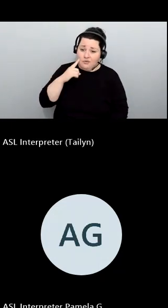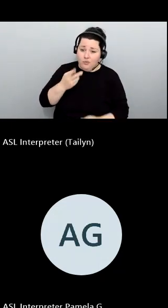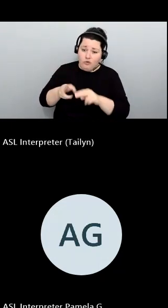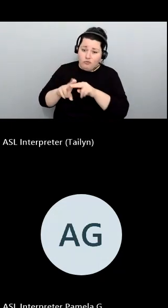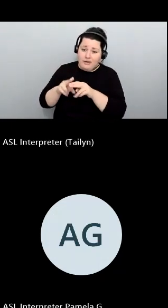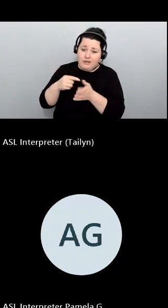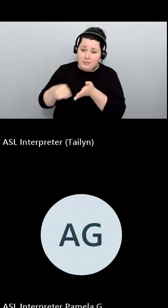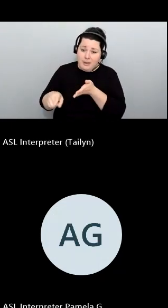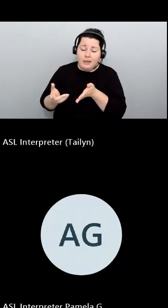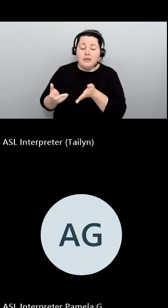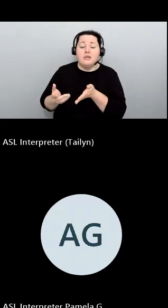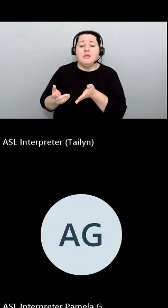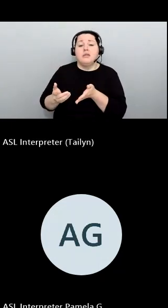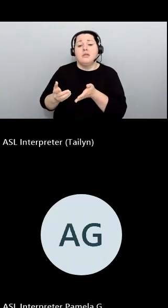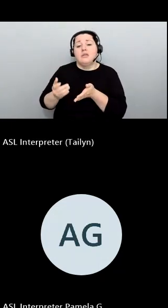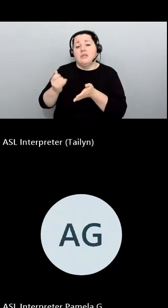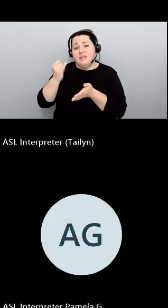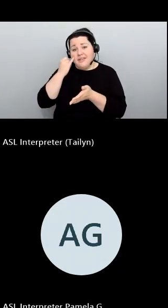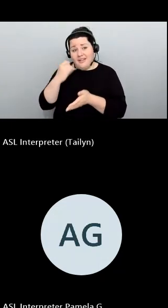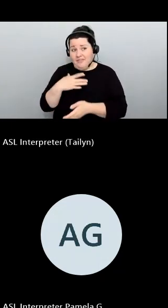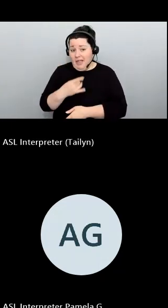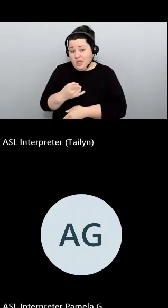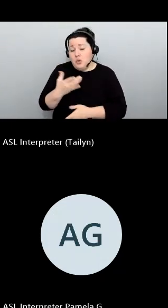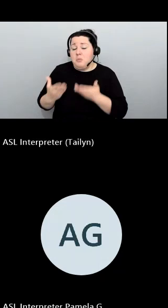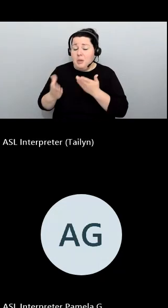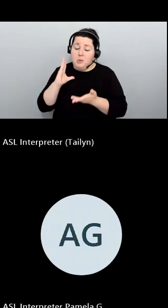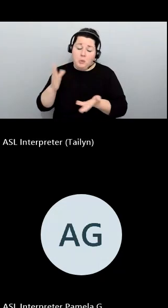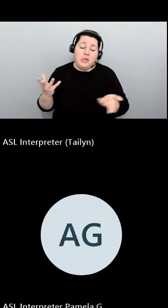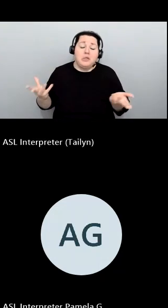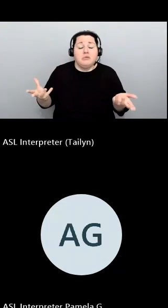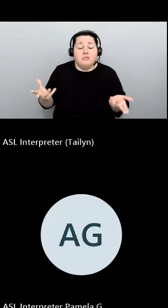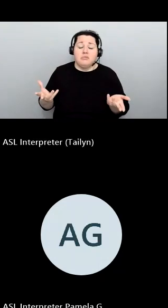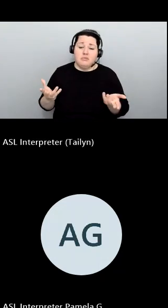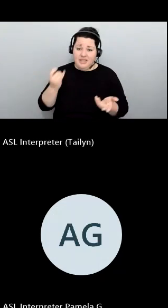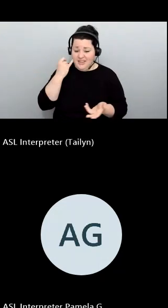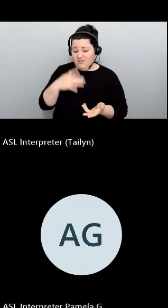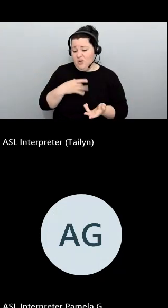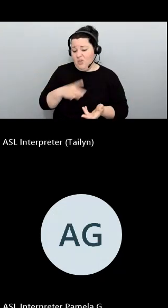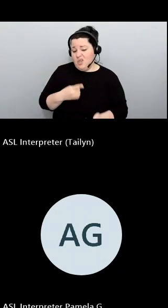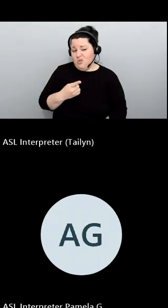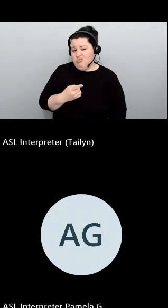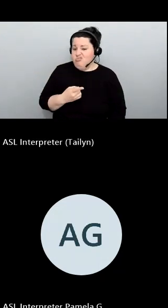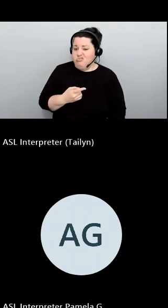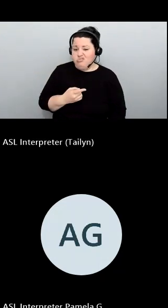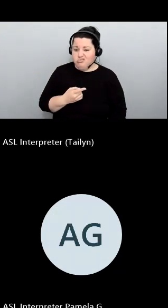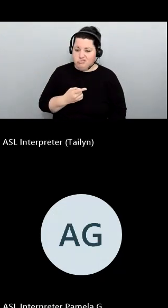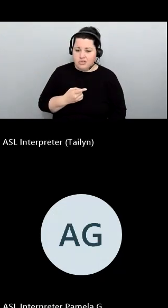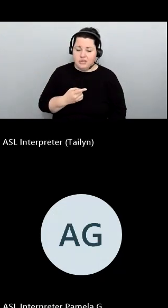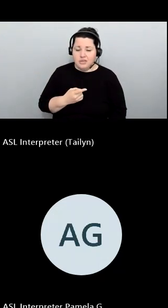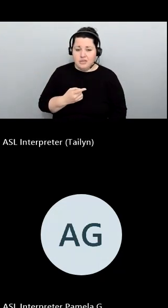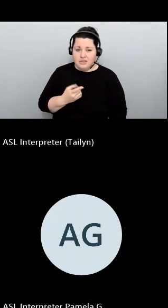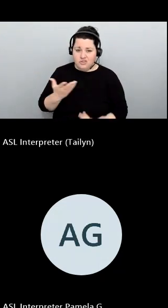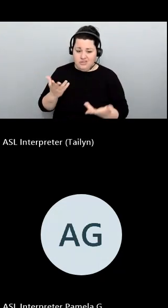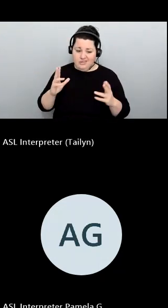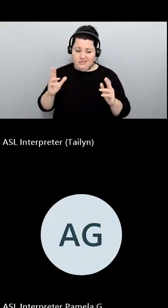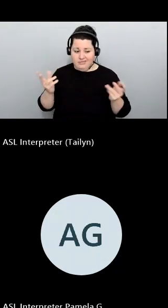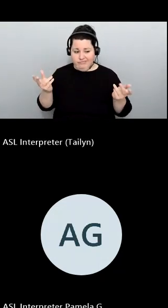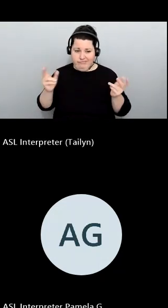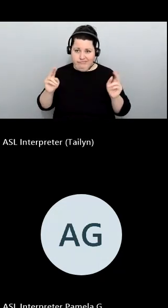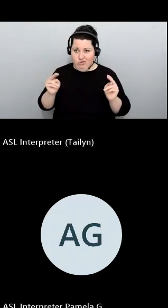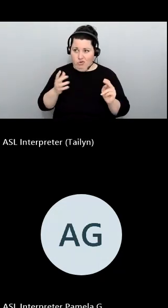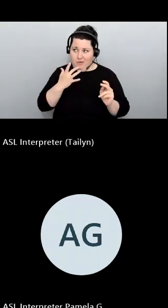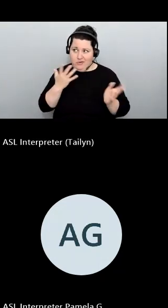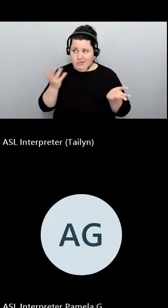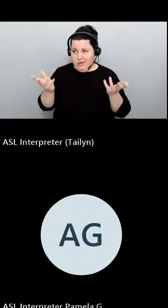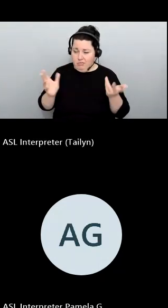raise, and if they like you, maybe they'll give you something. If they don't like you based off of arbitrary preferences, they'll maybe